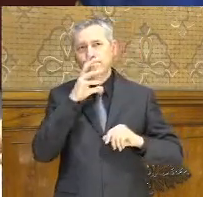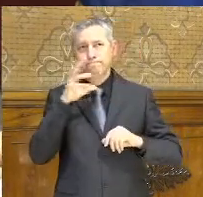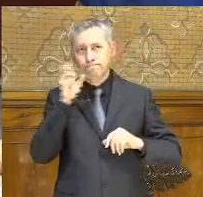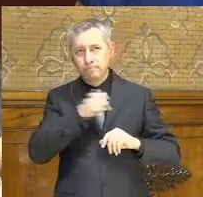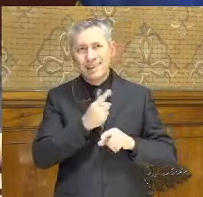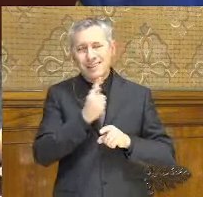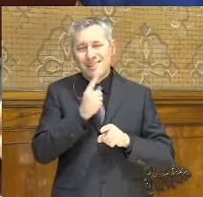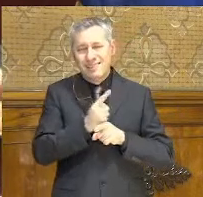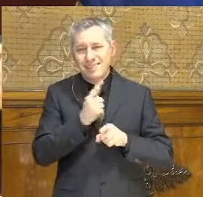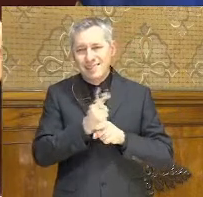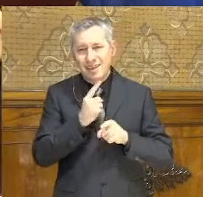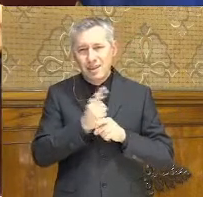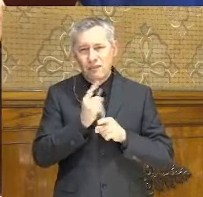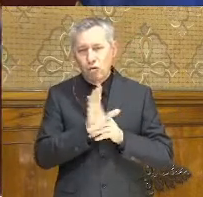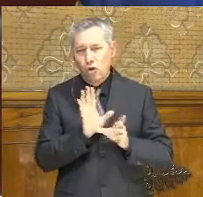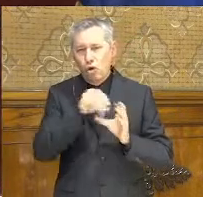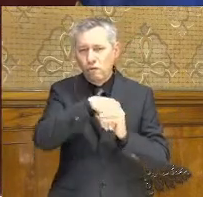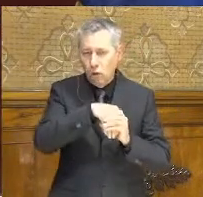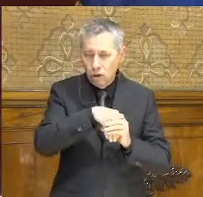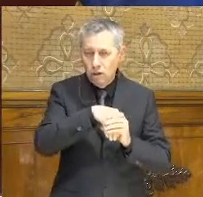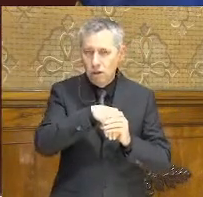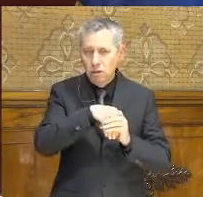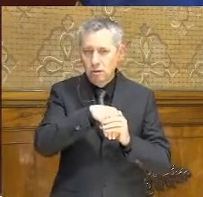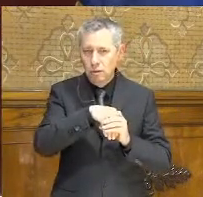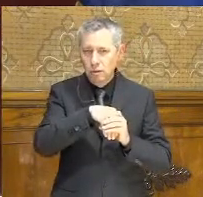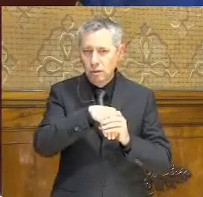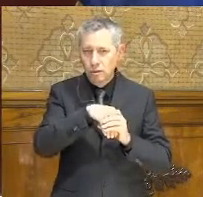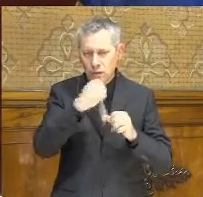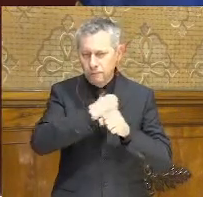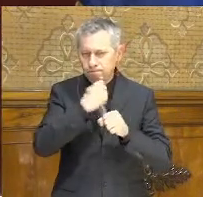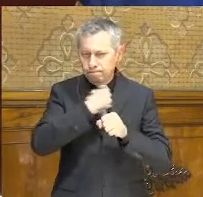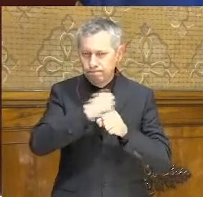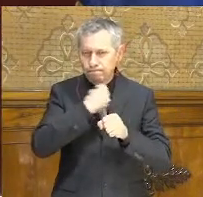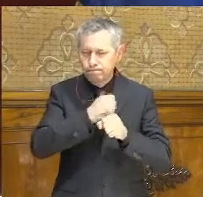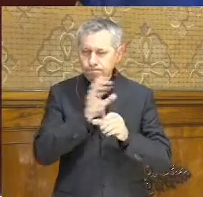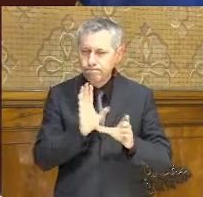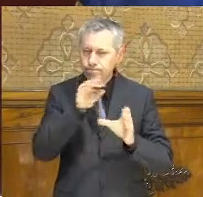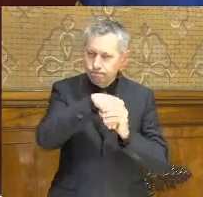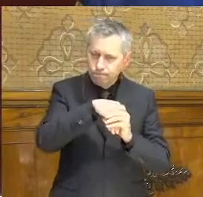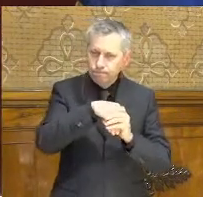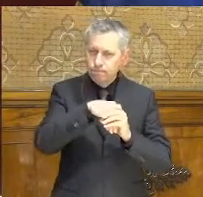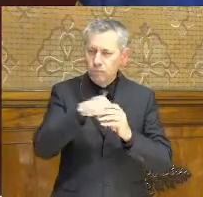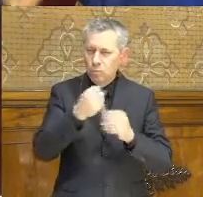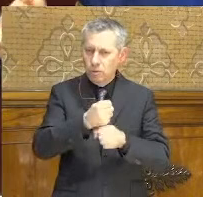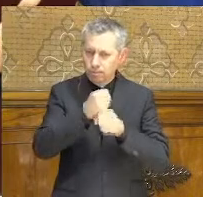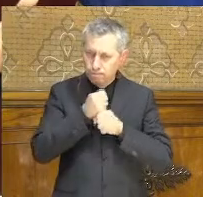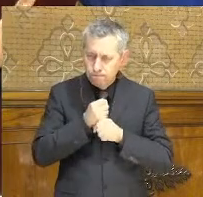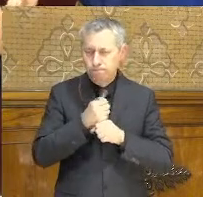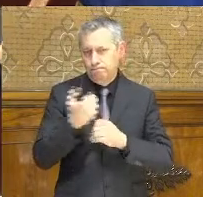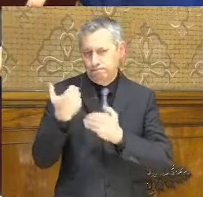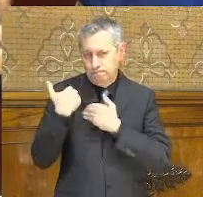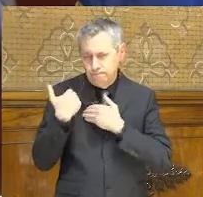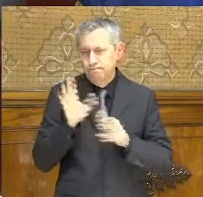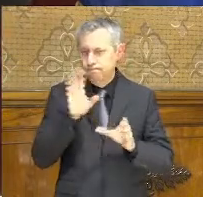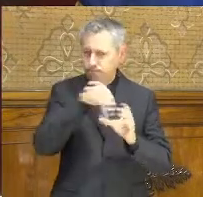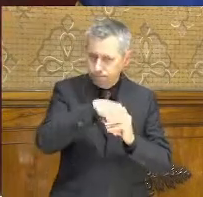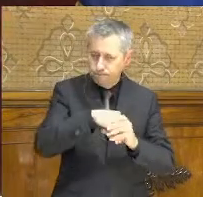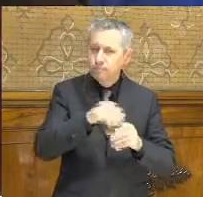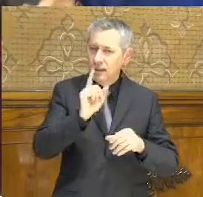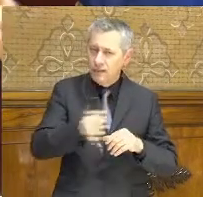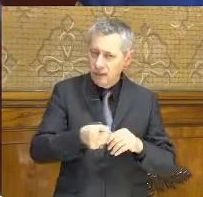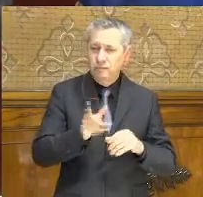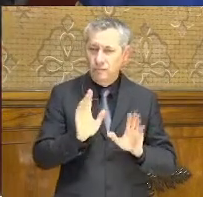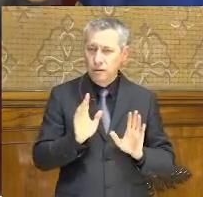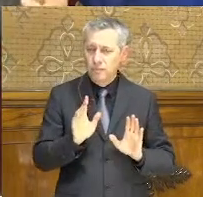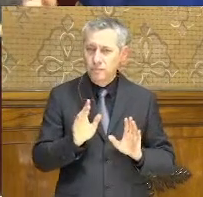the task of working out and working through the trauma. So if you talk about psychoanalysis, then that's